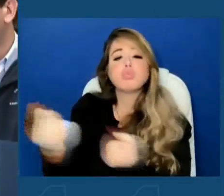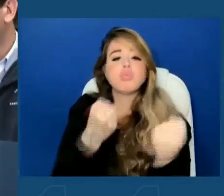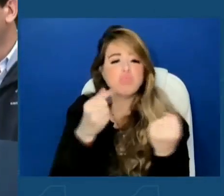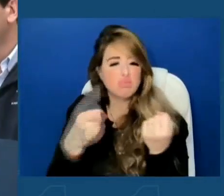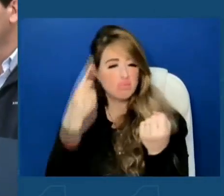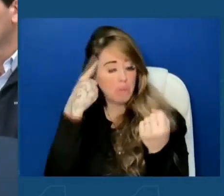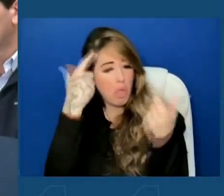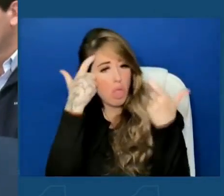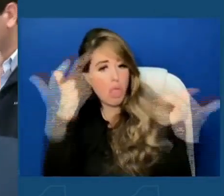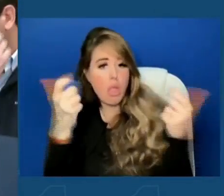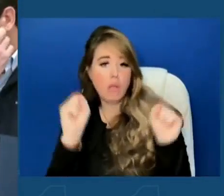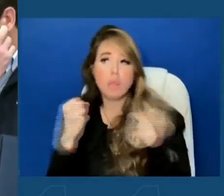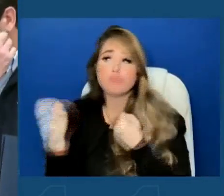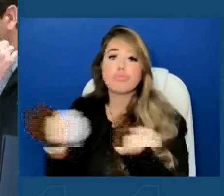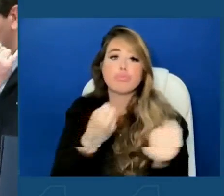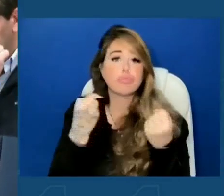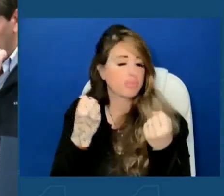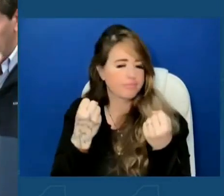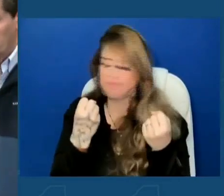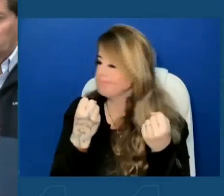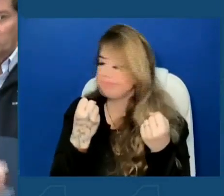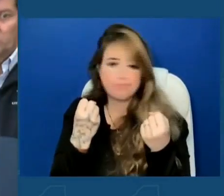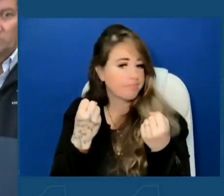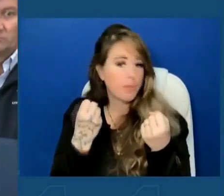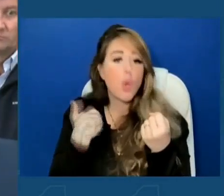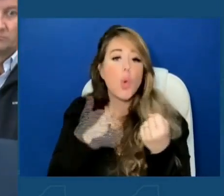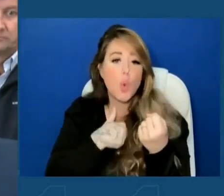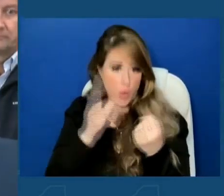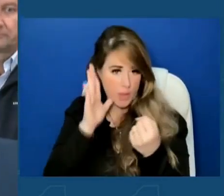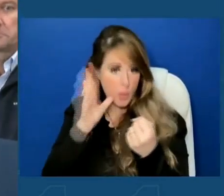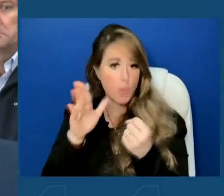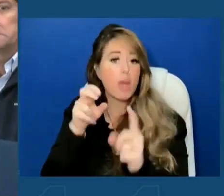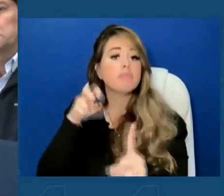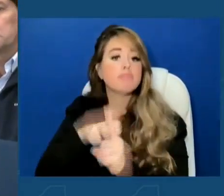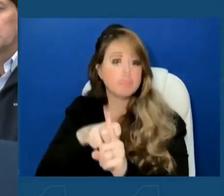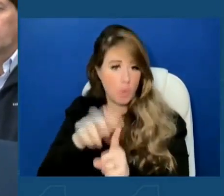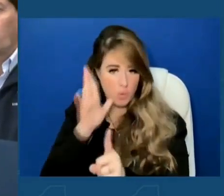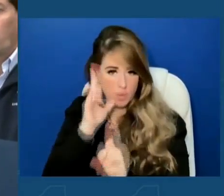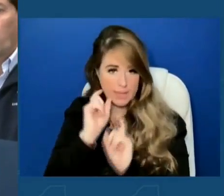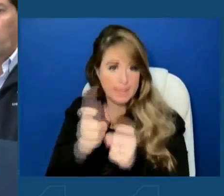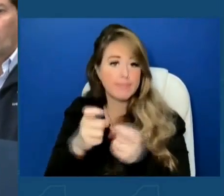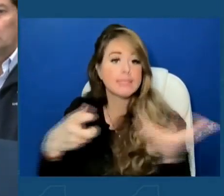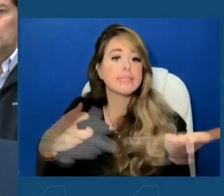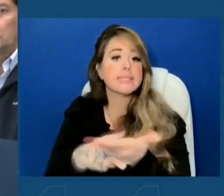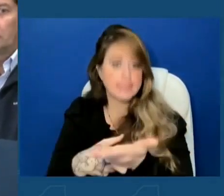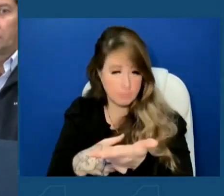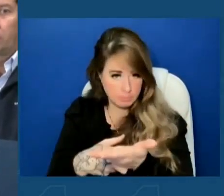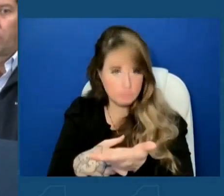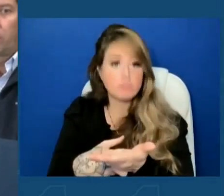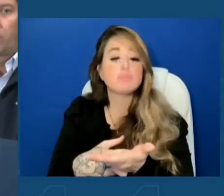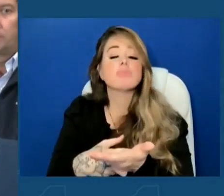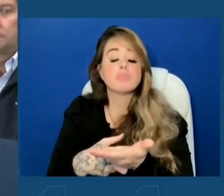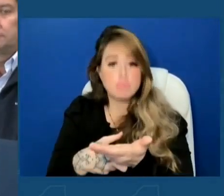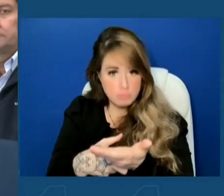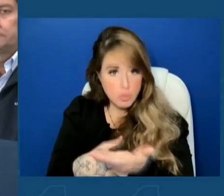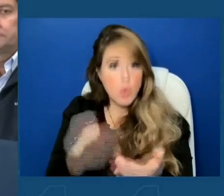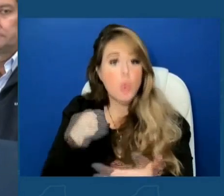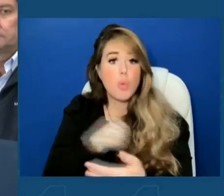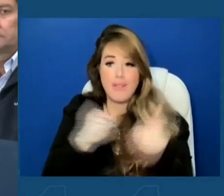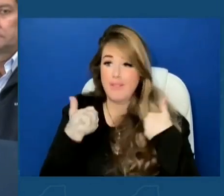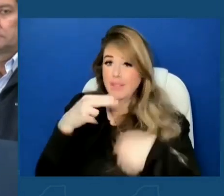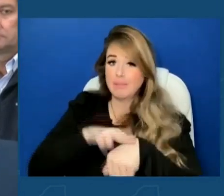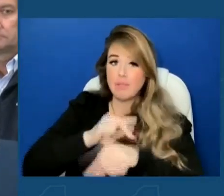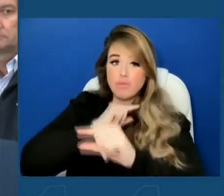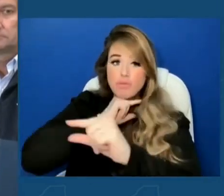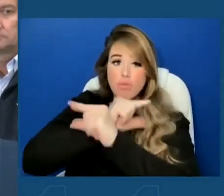are wrong. There are consequences. You will be ticketed. And part of our National Guard responsibility is going to be standing there